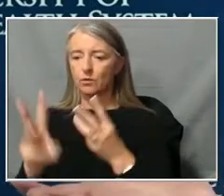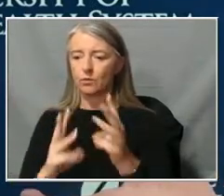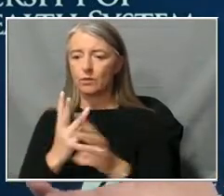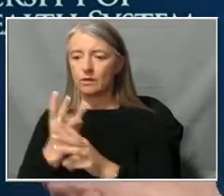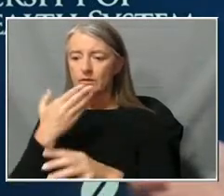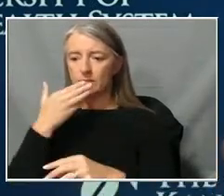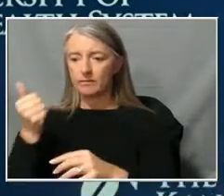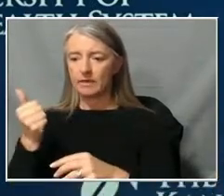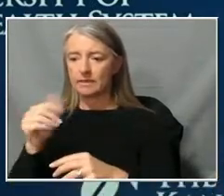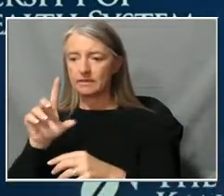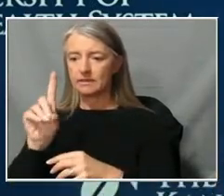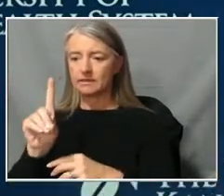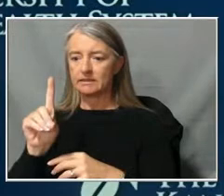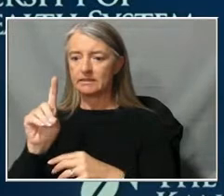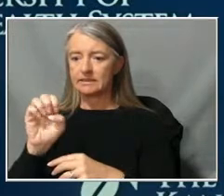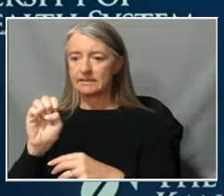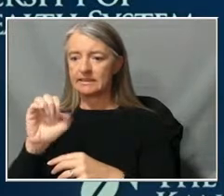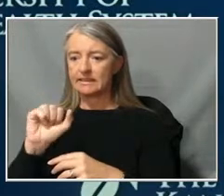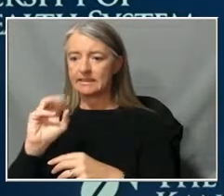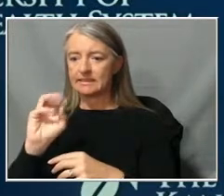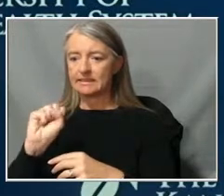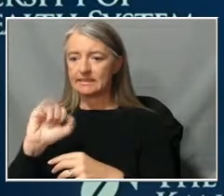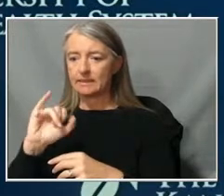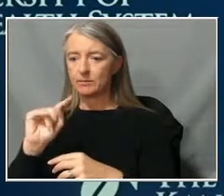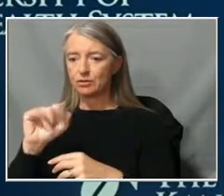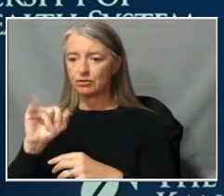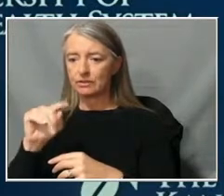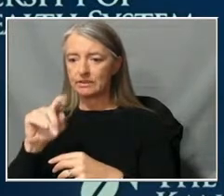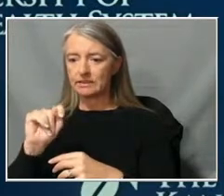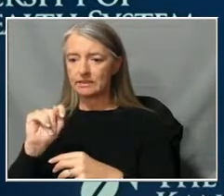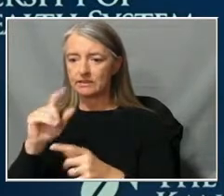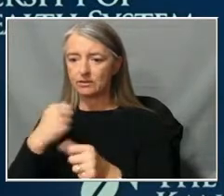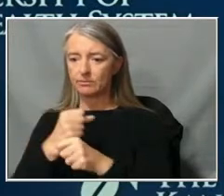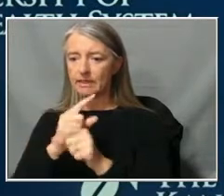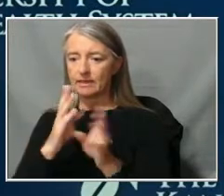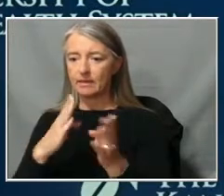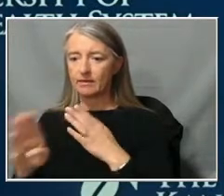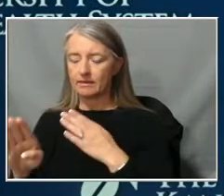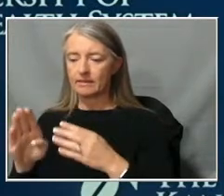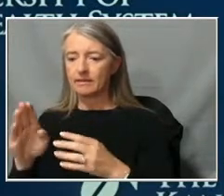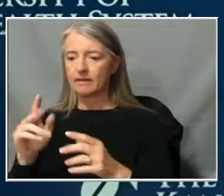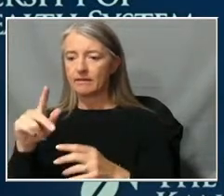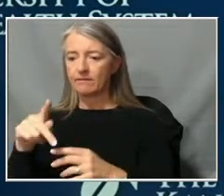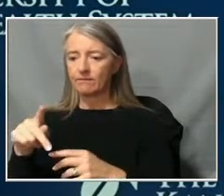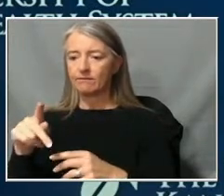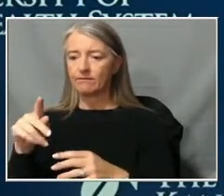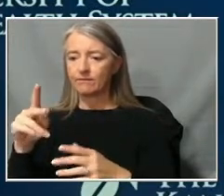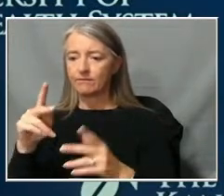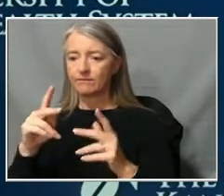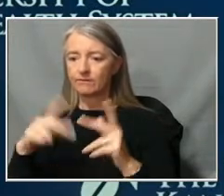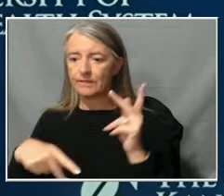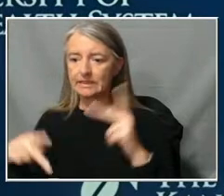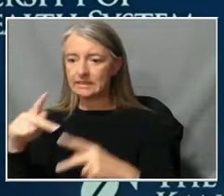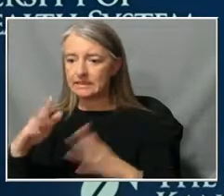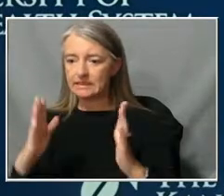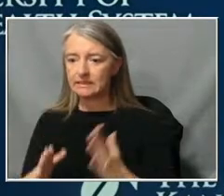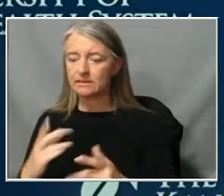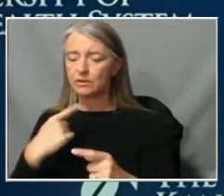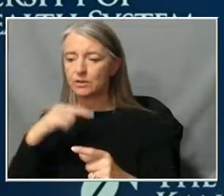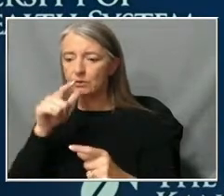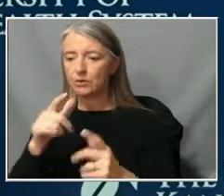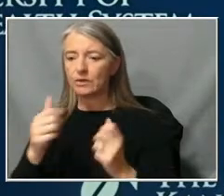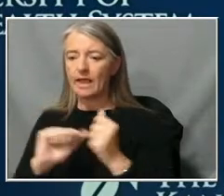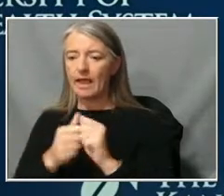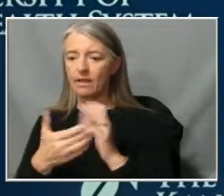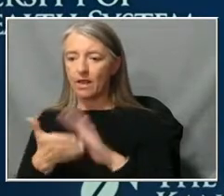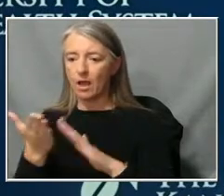best dosimetrists to create the best plan for every patient. We have physicists who actually understand the machine and how it operates. I think the team